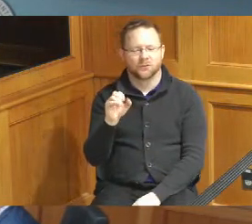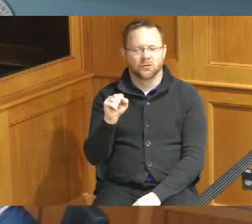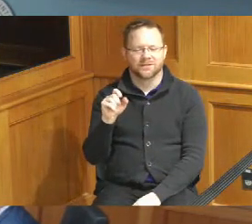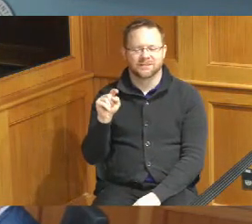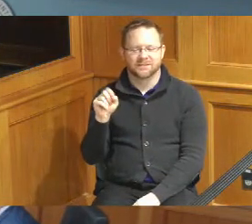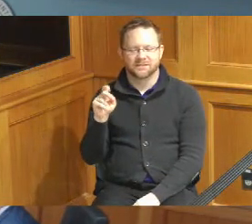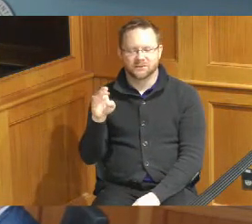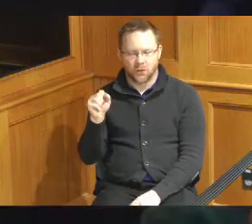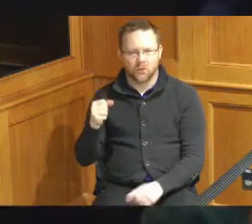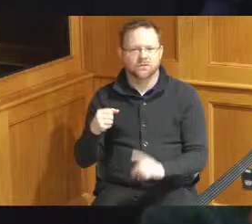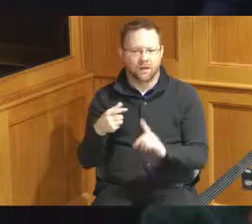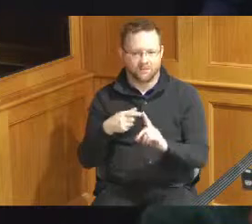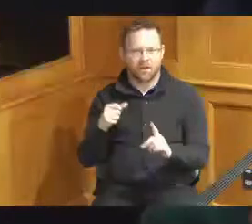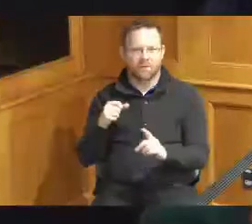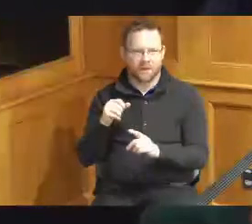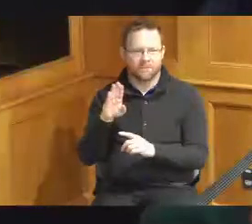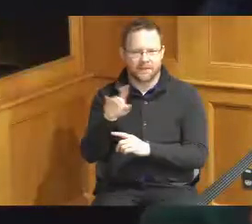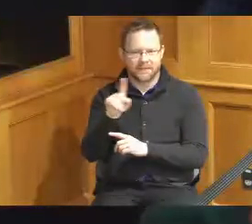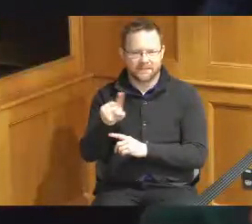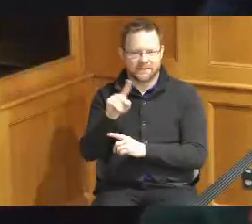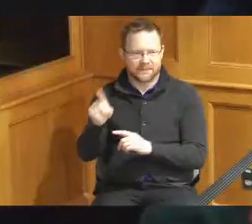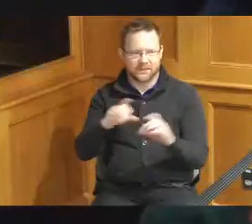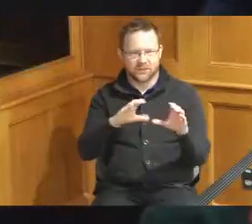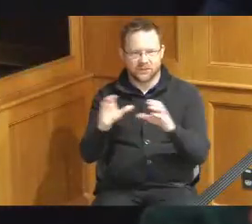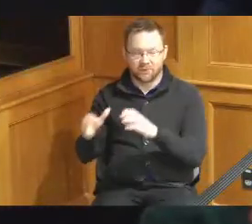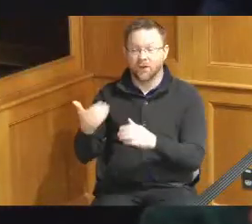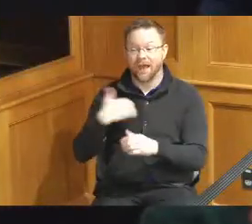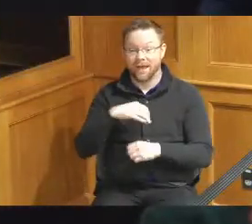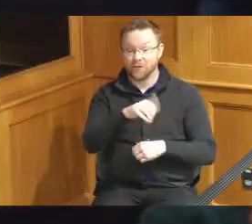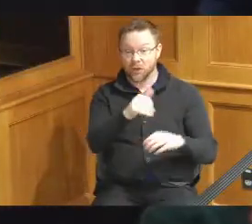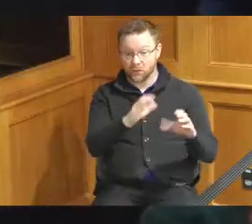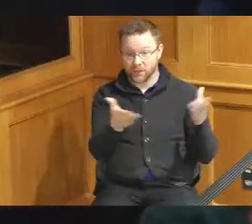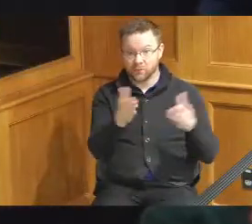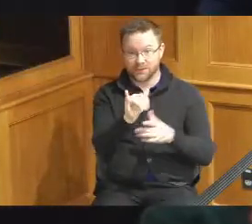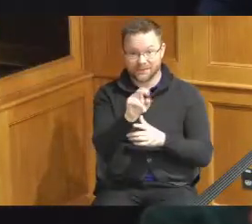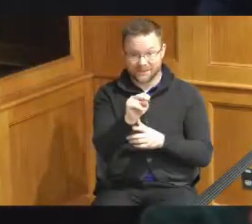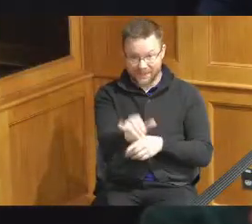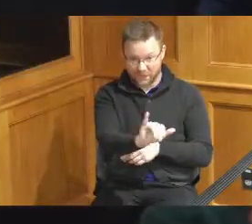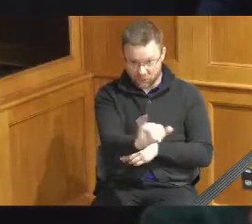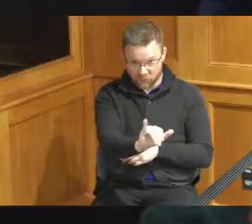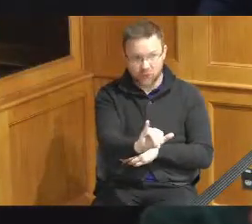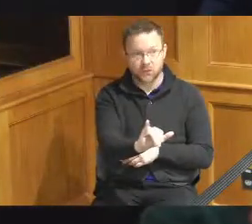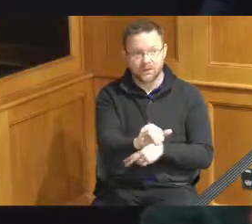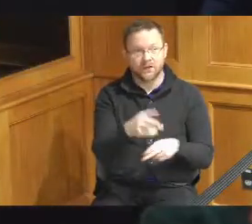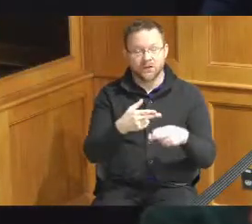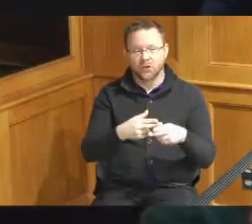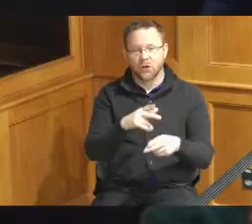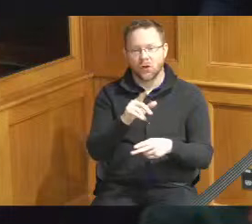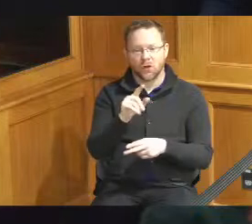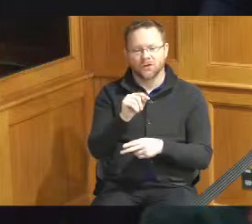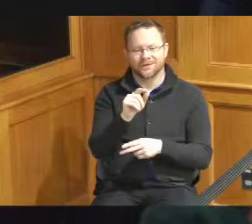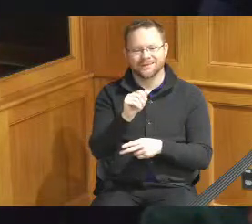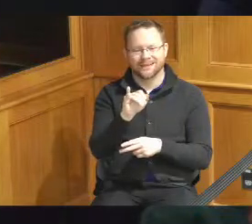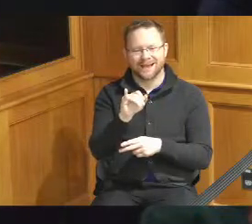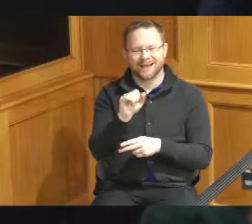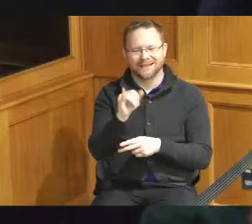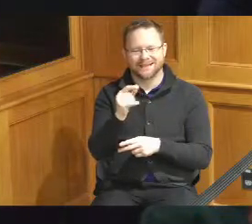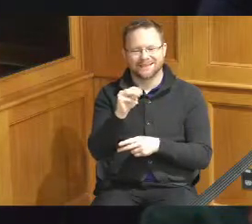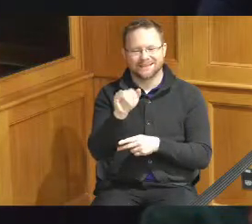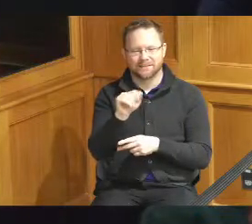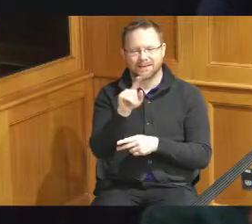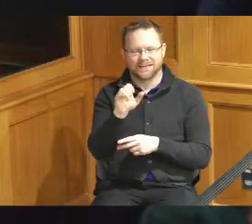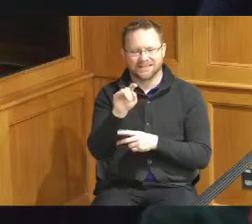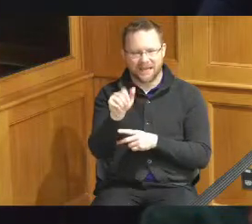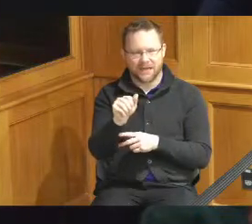member of Beta Zeta Zeta chapter. We do have another chapter here in Cincinnati too. Pi Sigma Zeta chapter